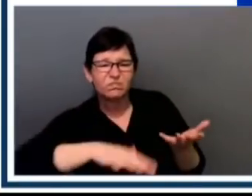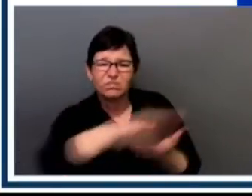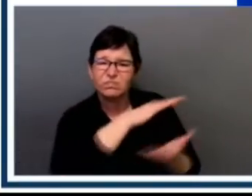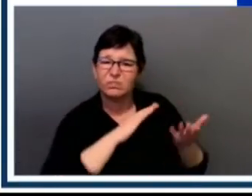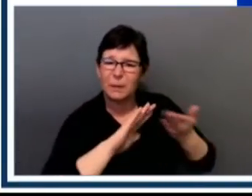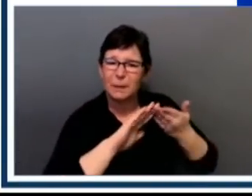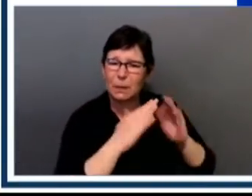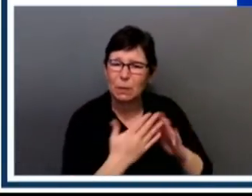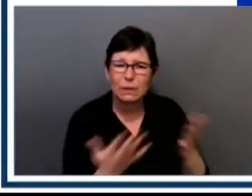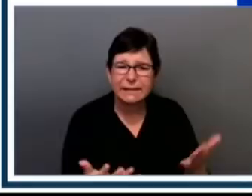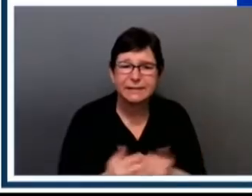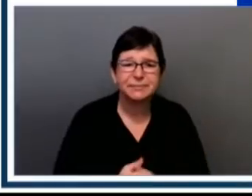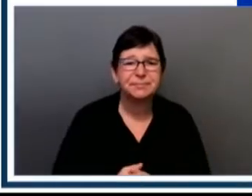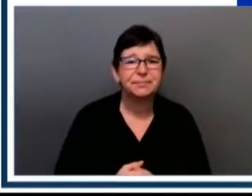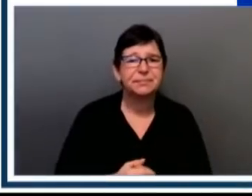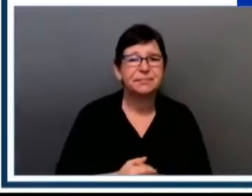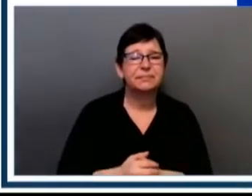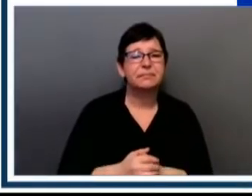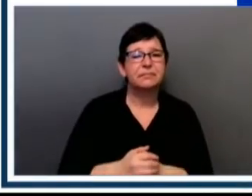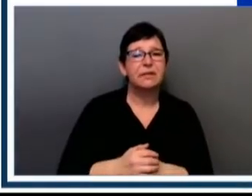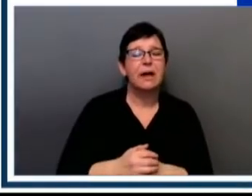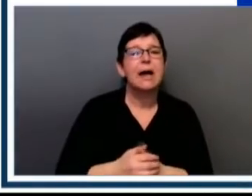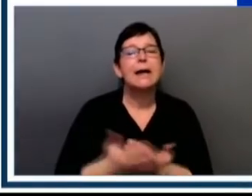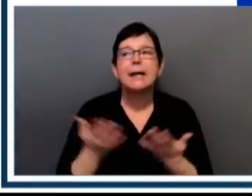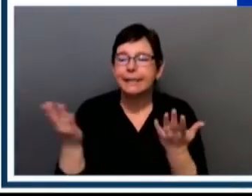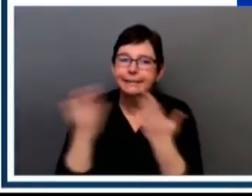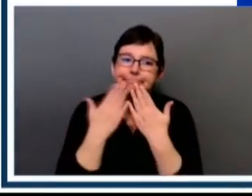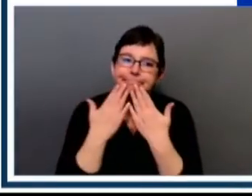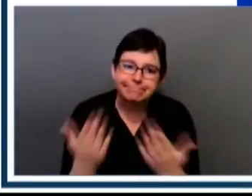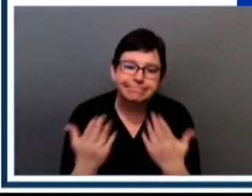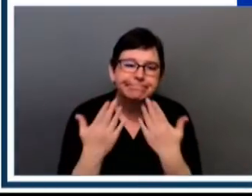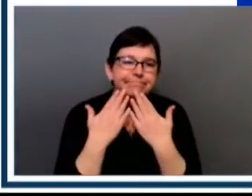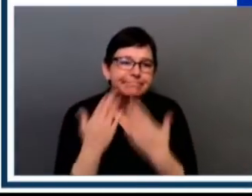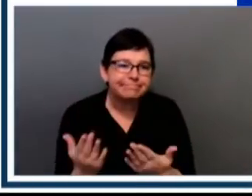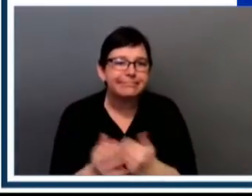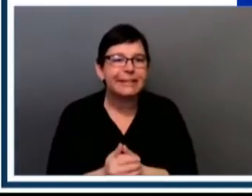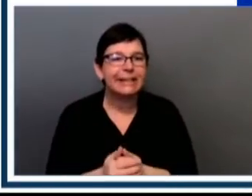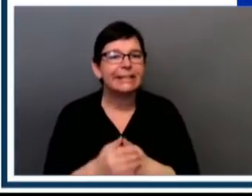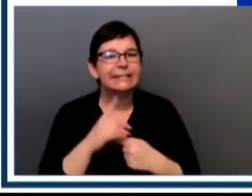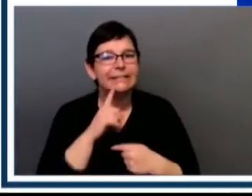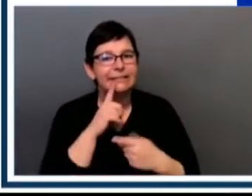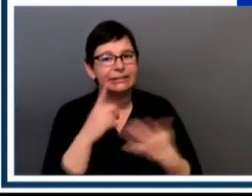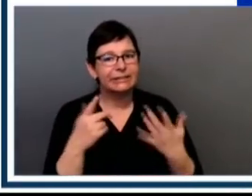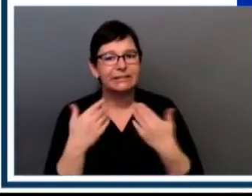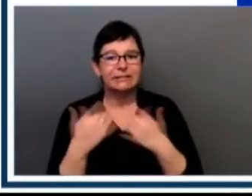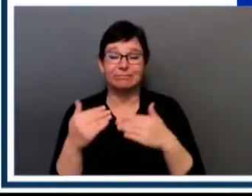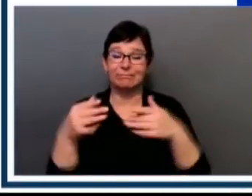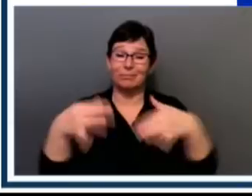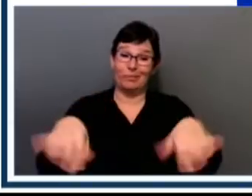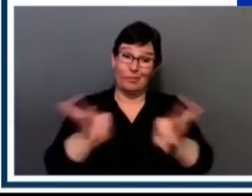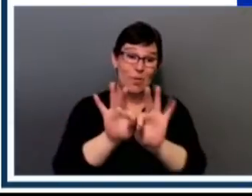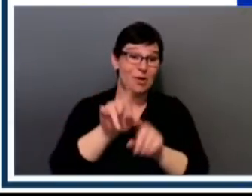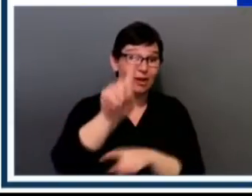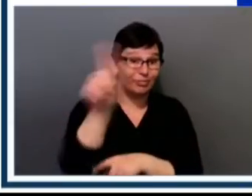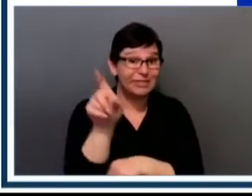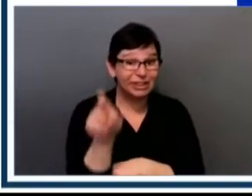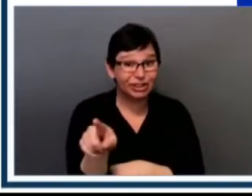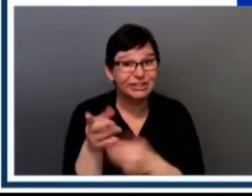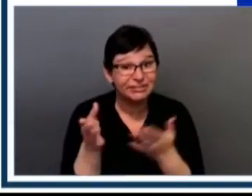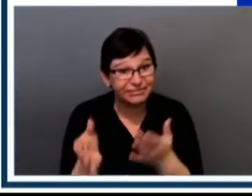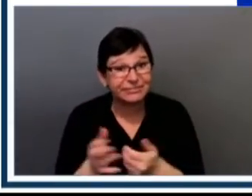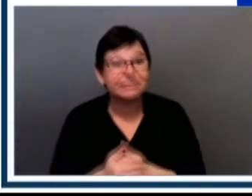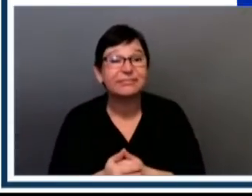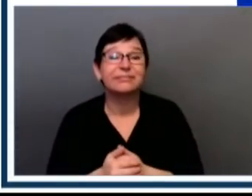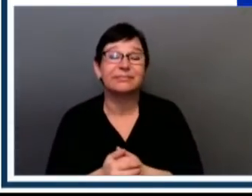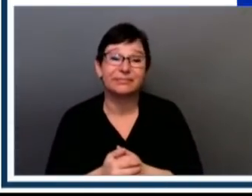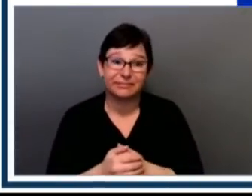I have great confidence in Nova Scotians that we do look out for one another. We